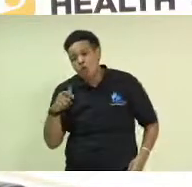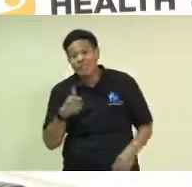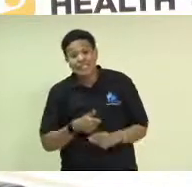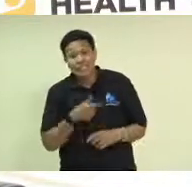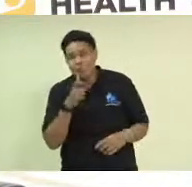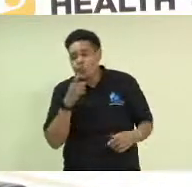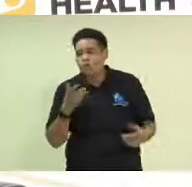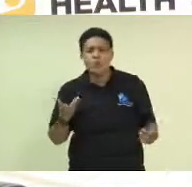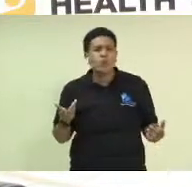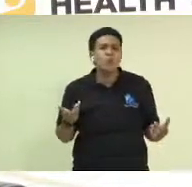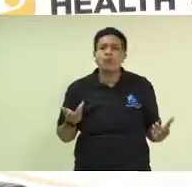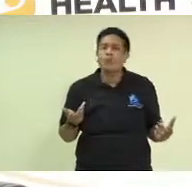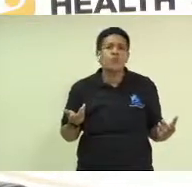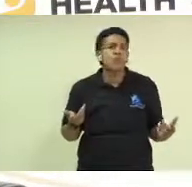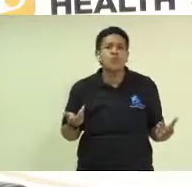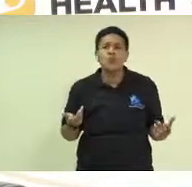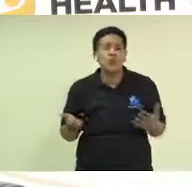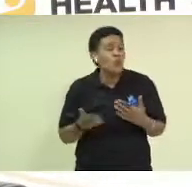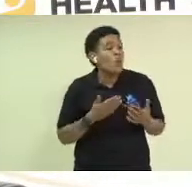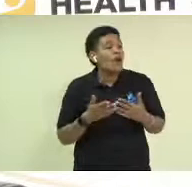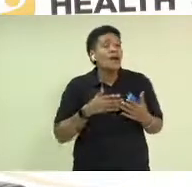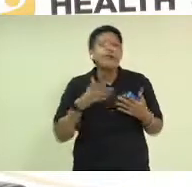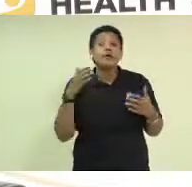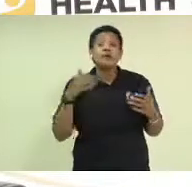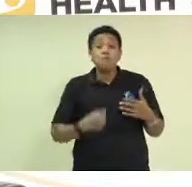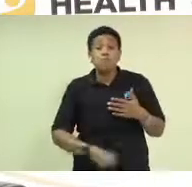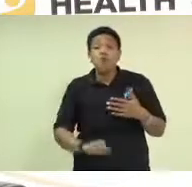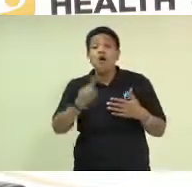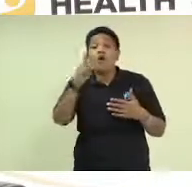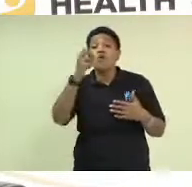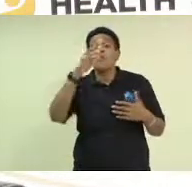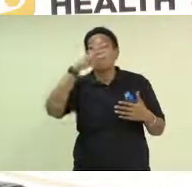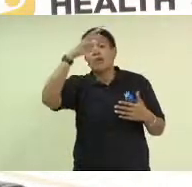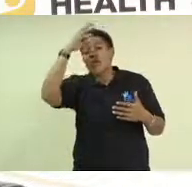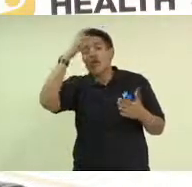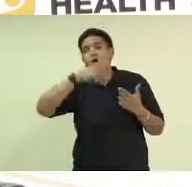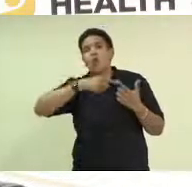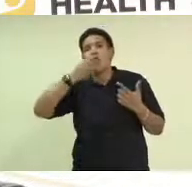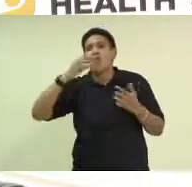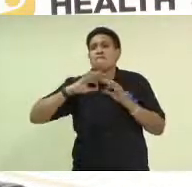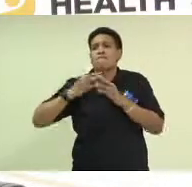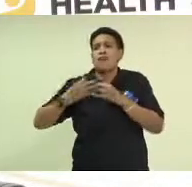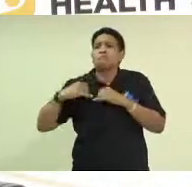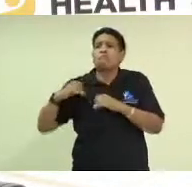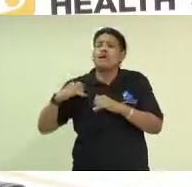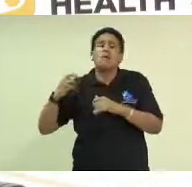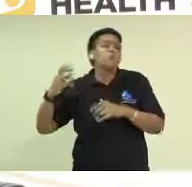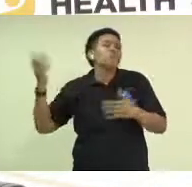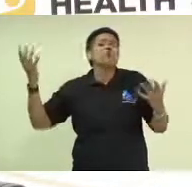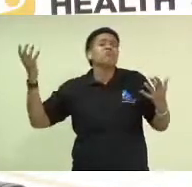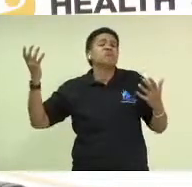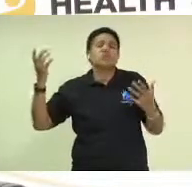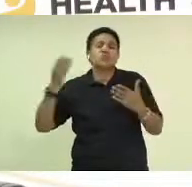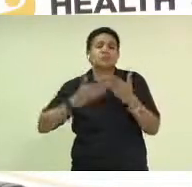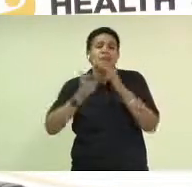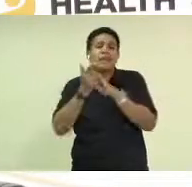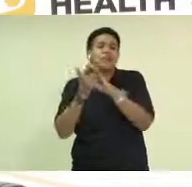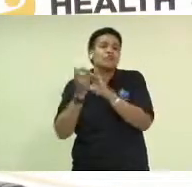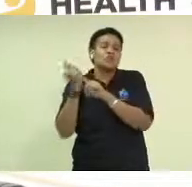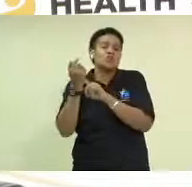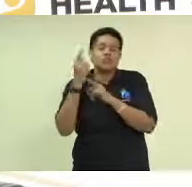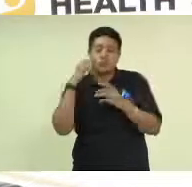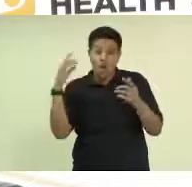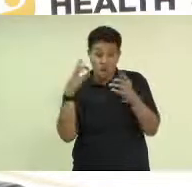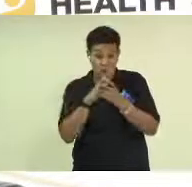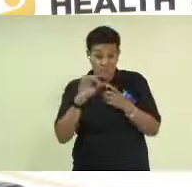who whether brought you into the world because it's a parent or otherwise, and there's some legal status that